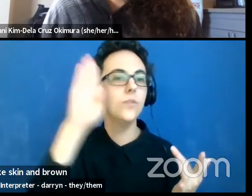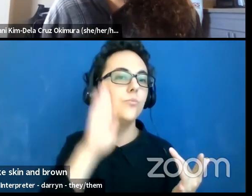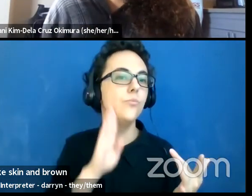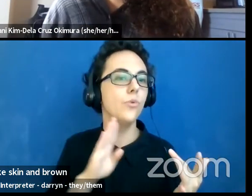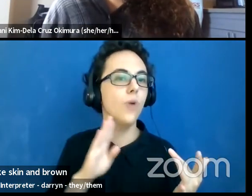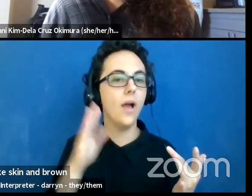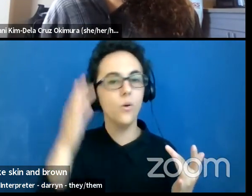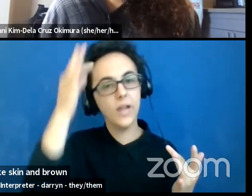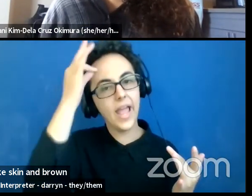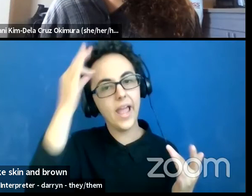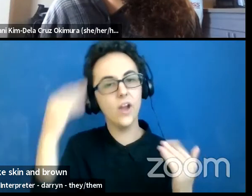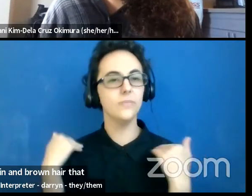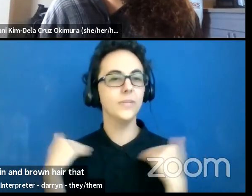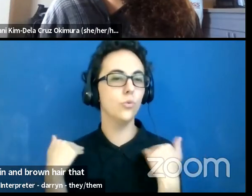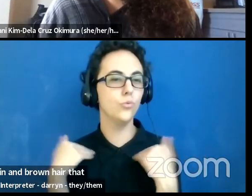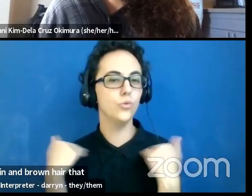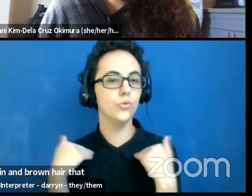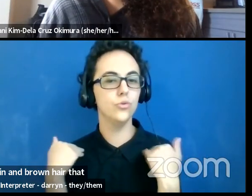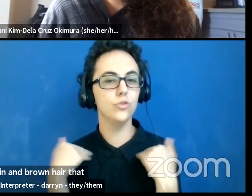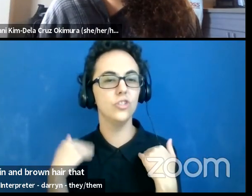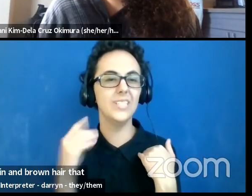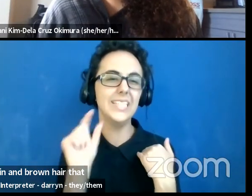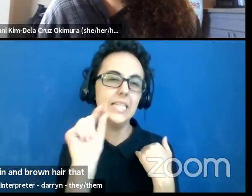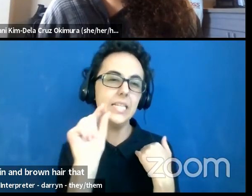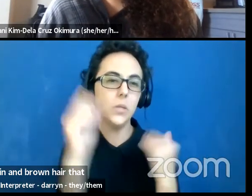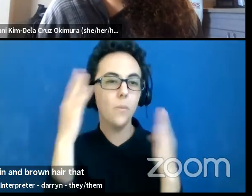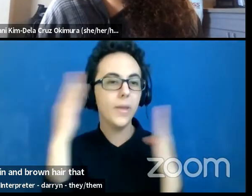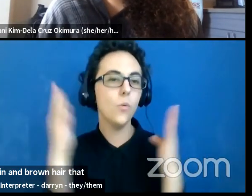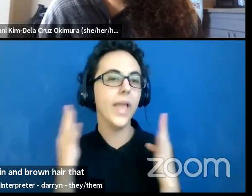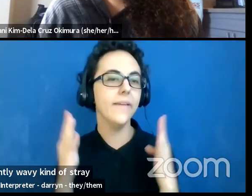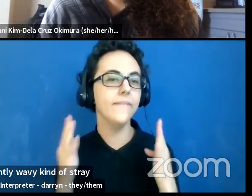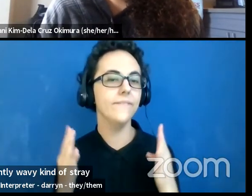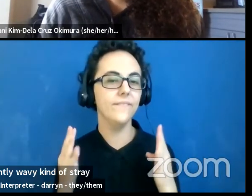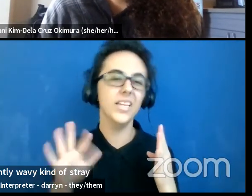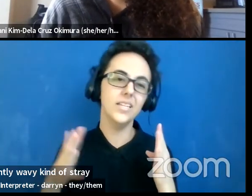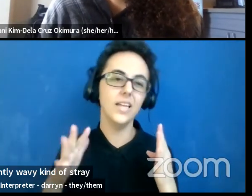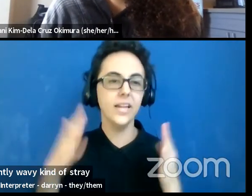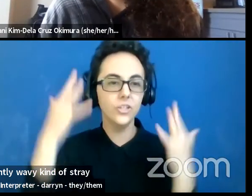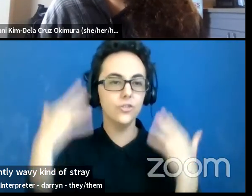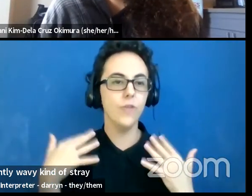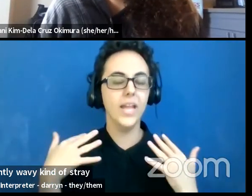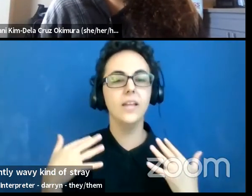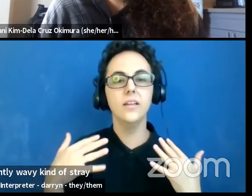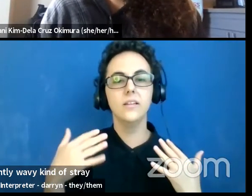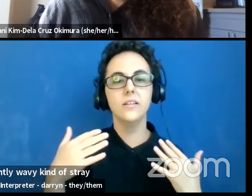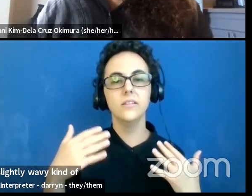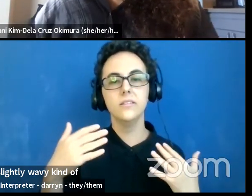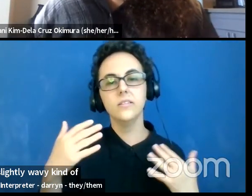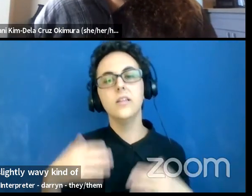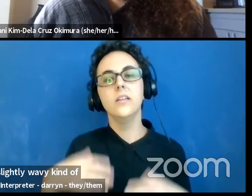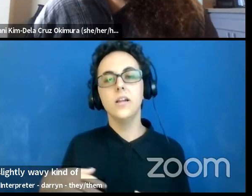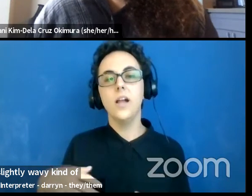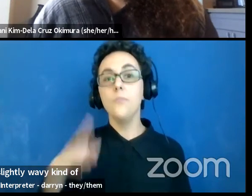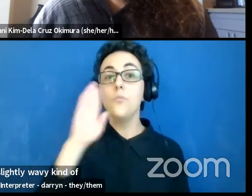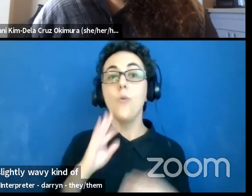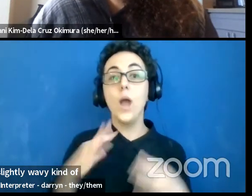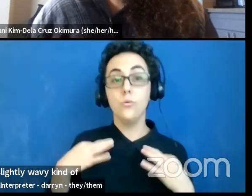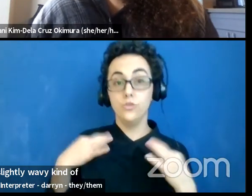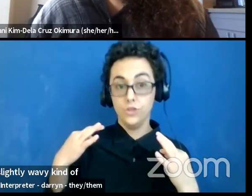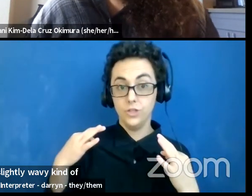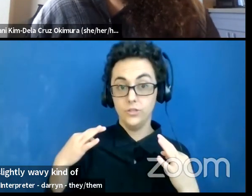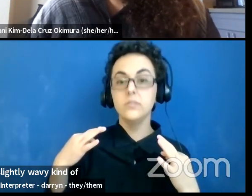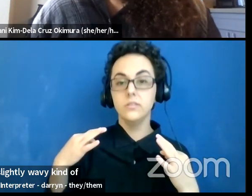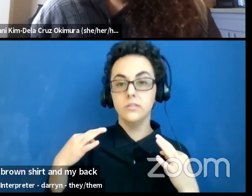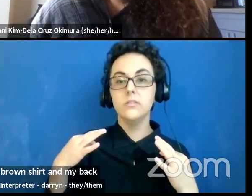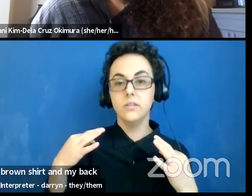to my shoulders, that's slightly wavy, kind of straight in front. I'm wearing a brown shirt and